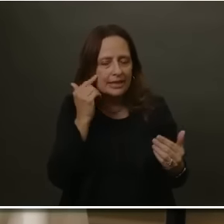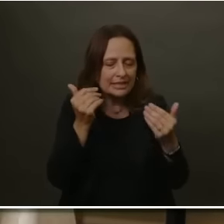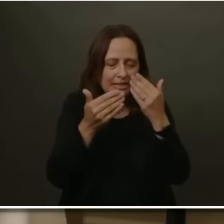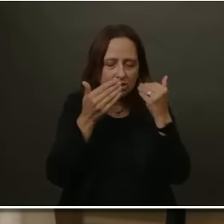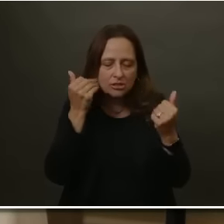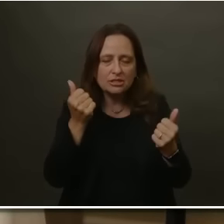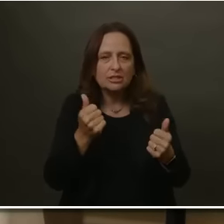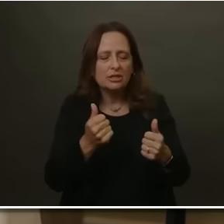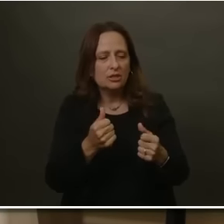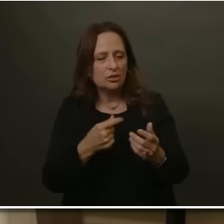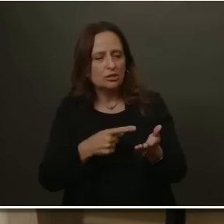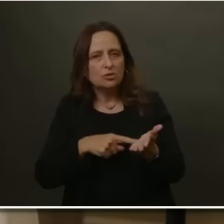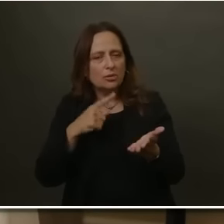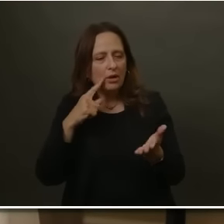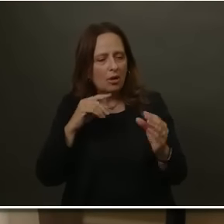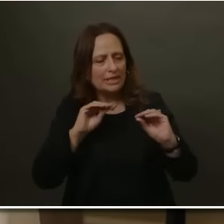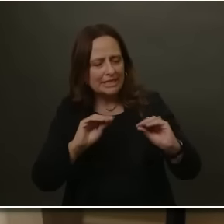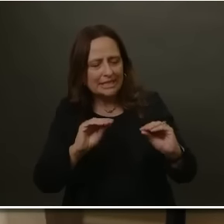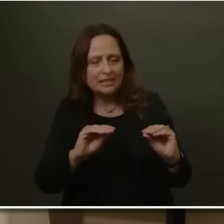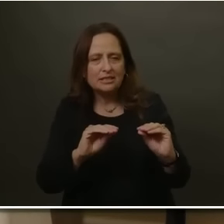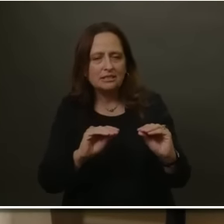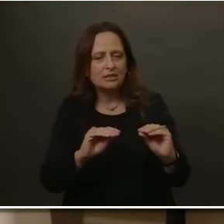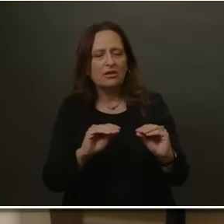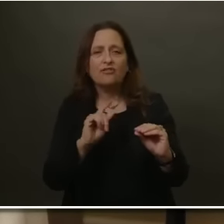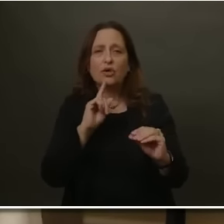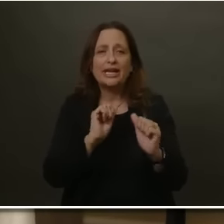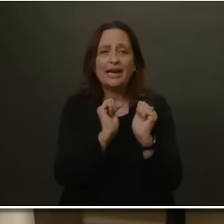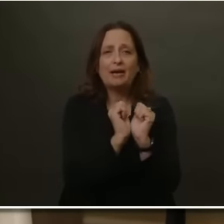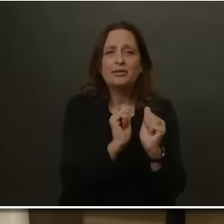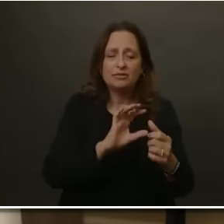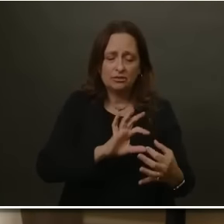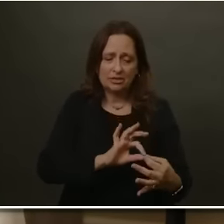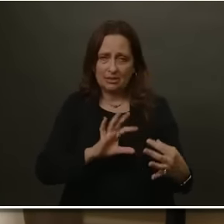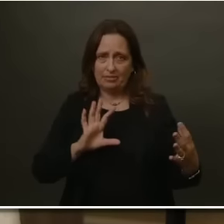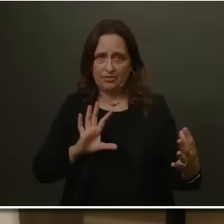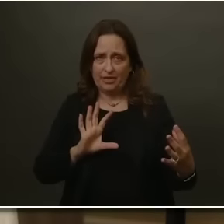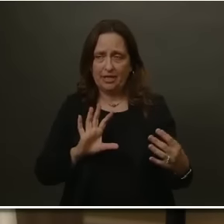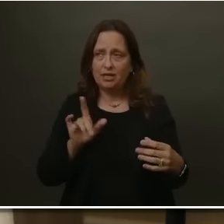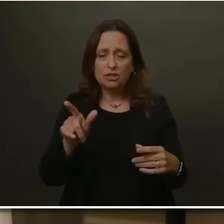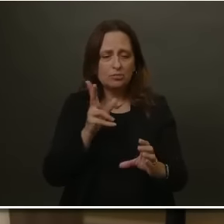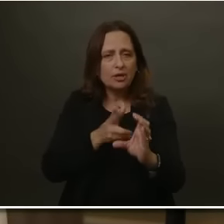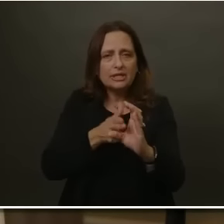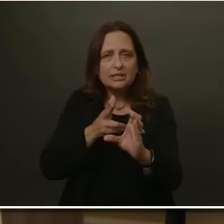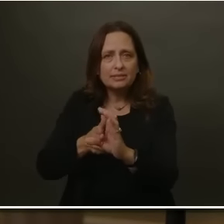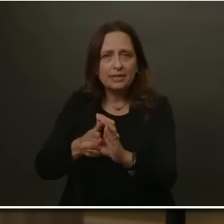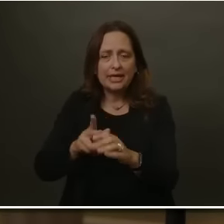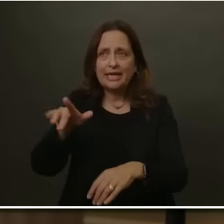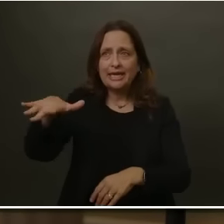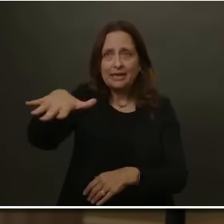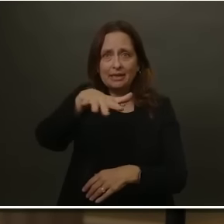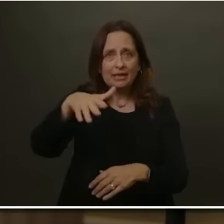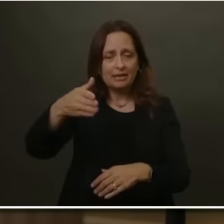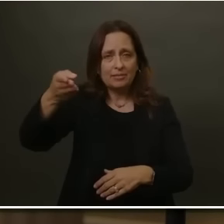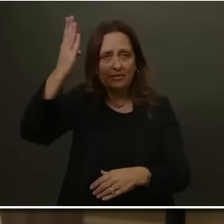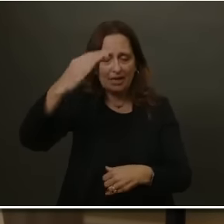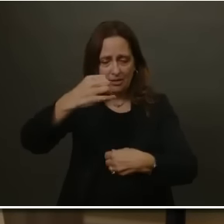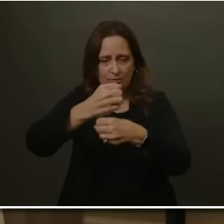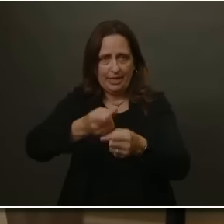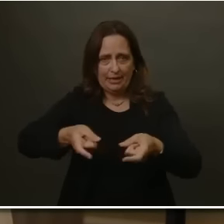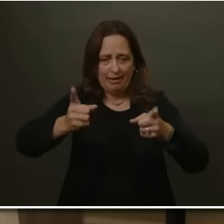captives and set them free, to participate in the kingdom of God, to make it manifest in the world